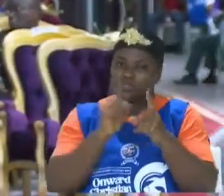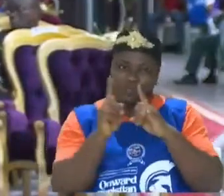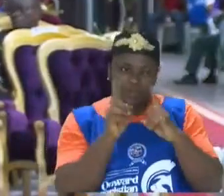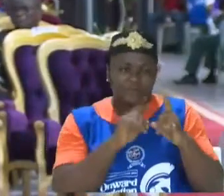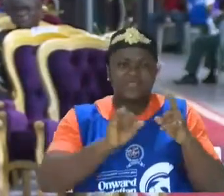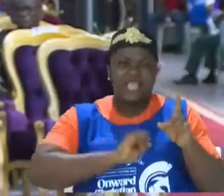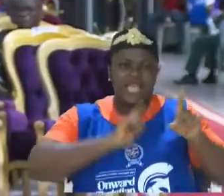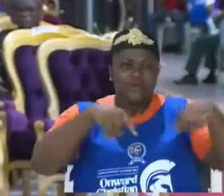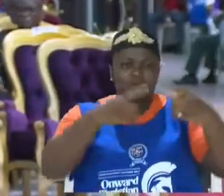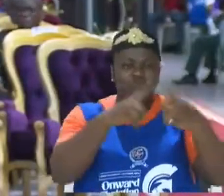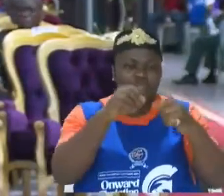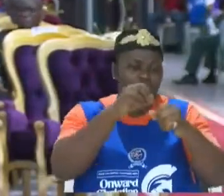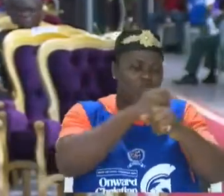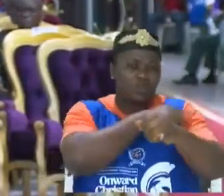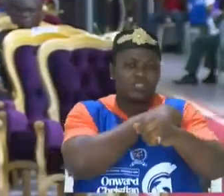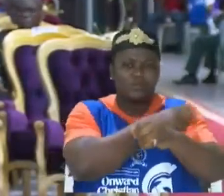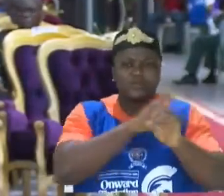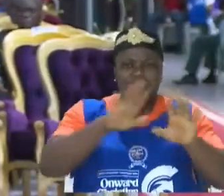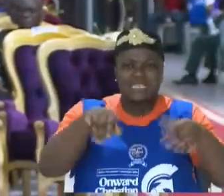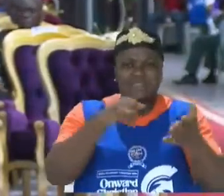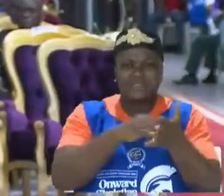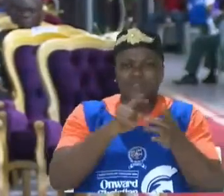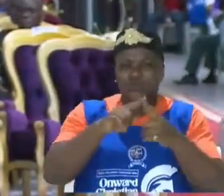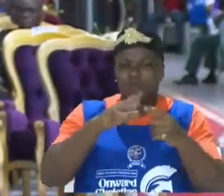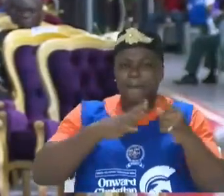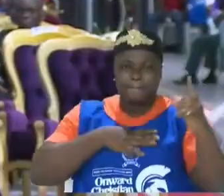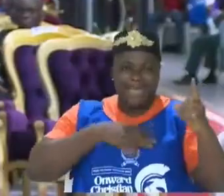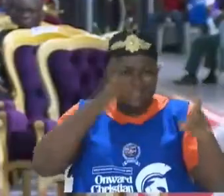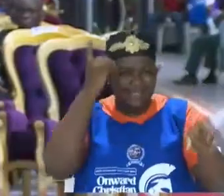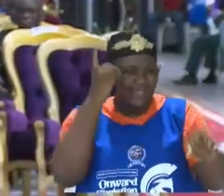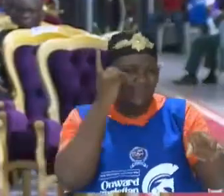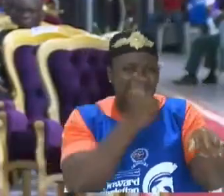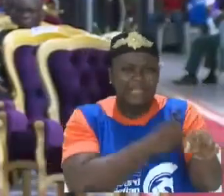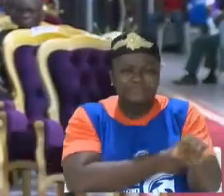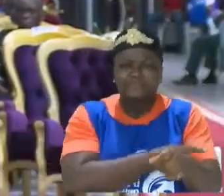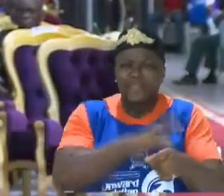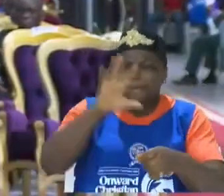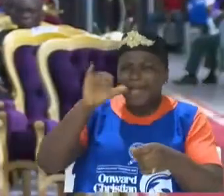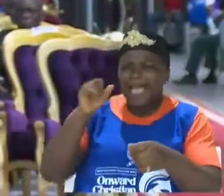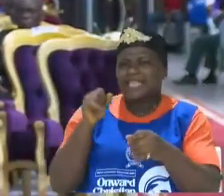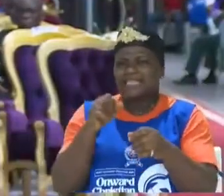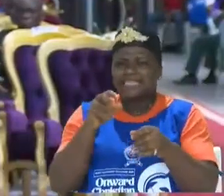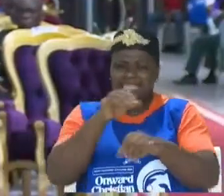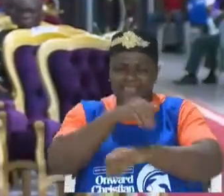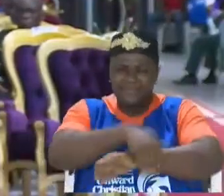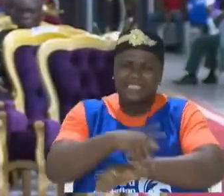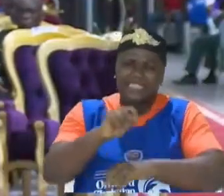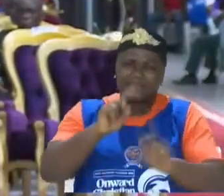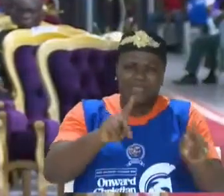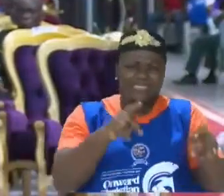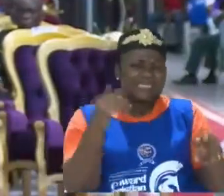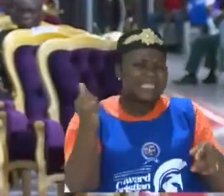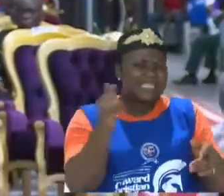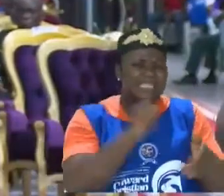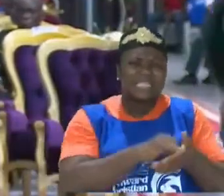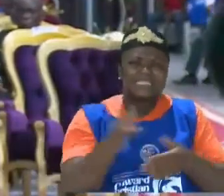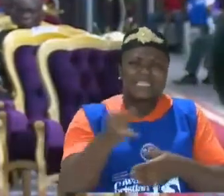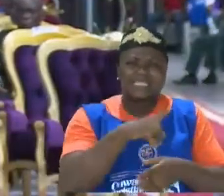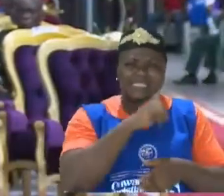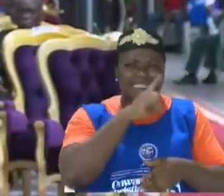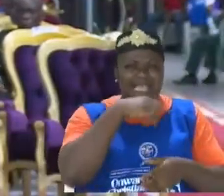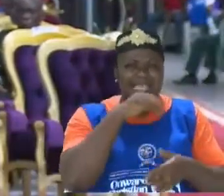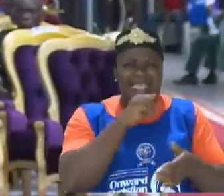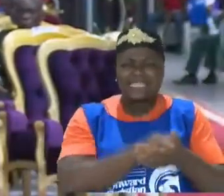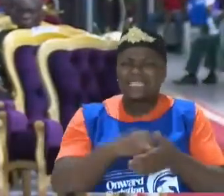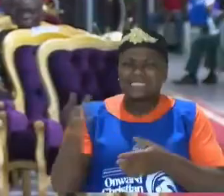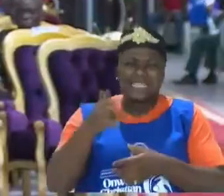my daughter. People of God, by the evening, the person they said was going to start speech